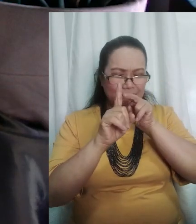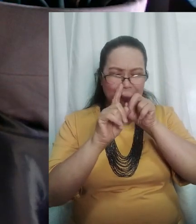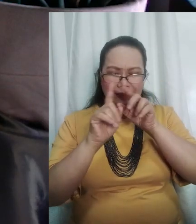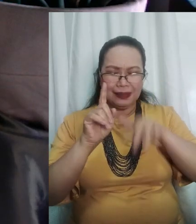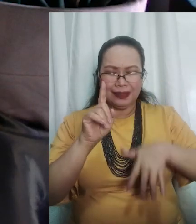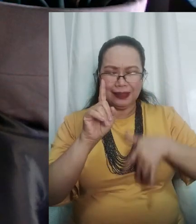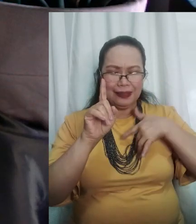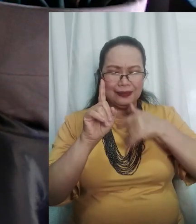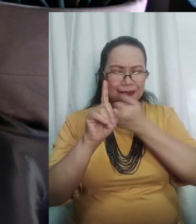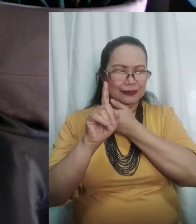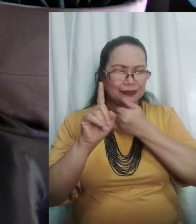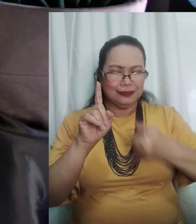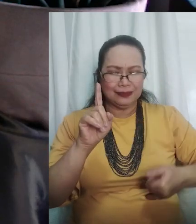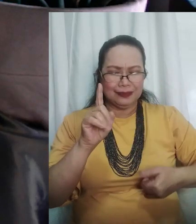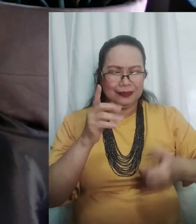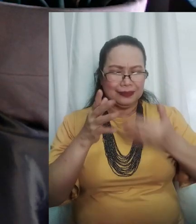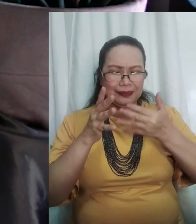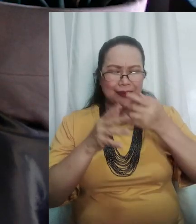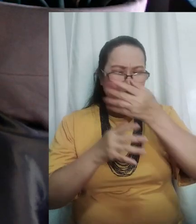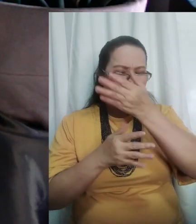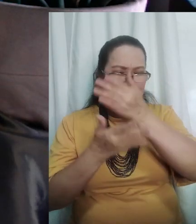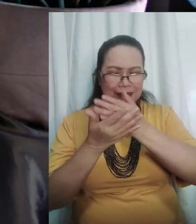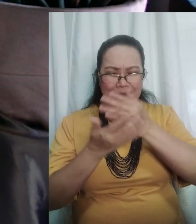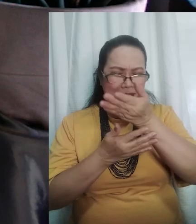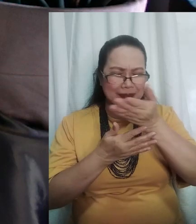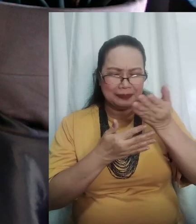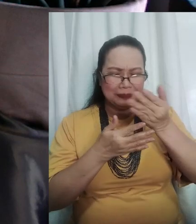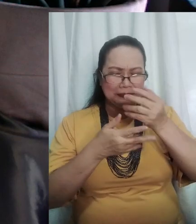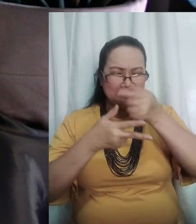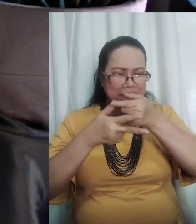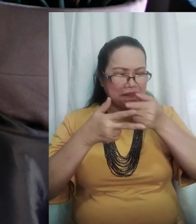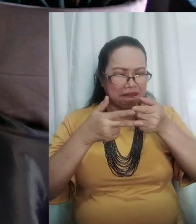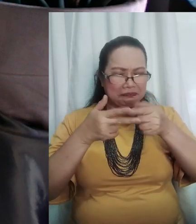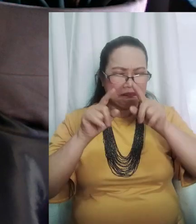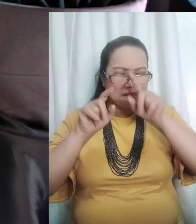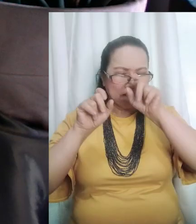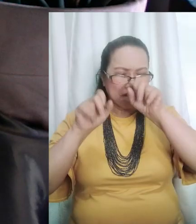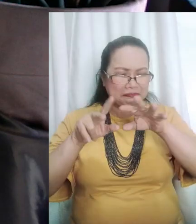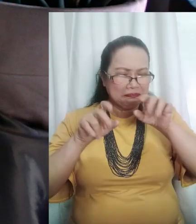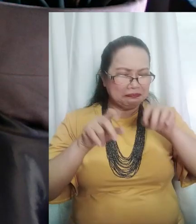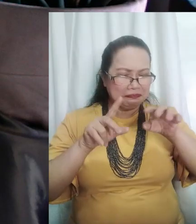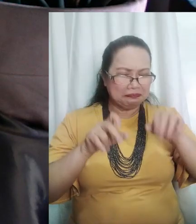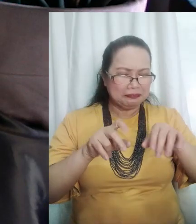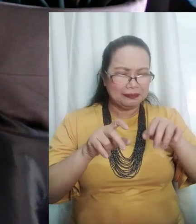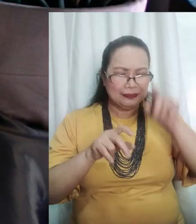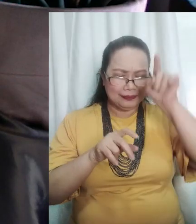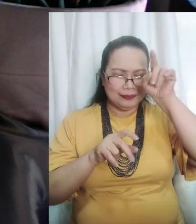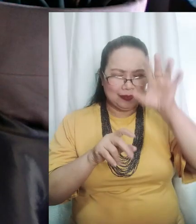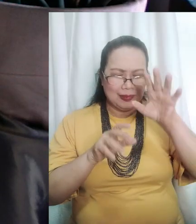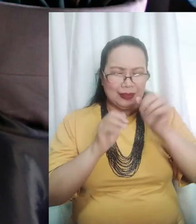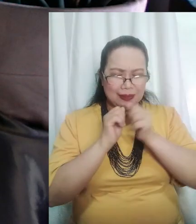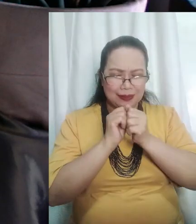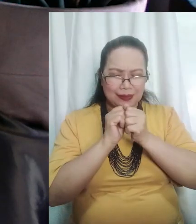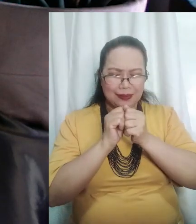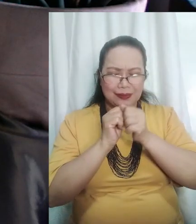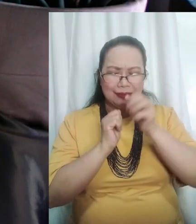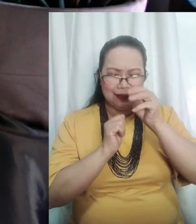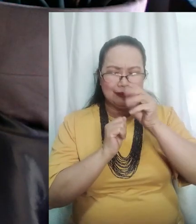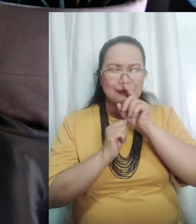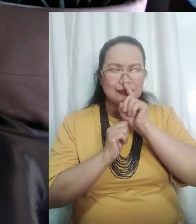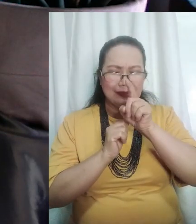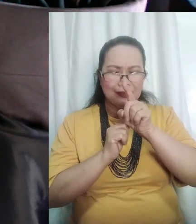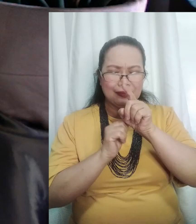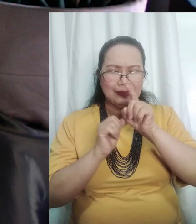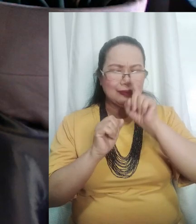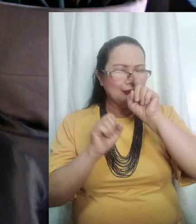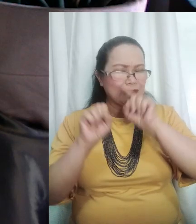Some of us are somewhere in these three tests. And I pray, O God, that you will just be there with them because